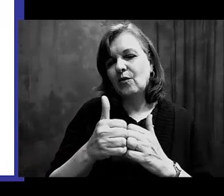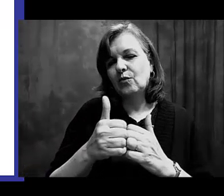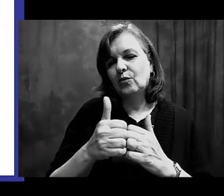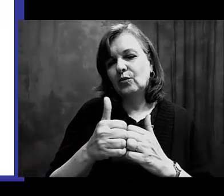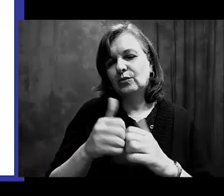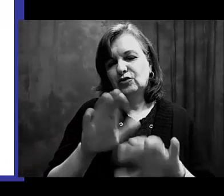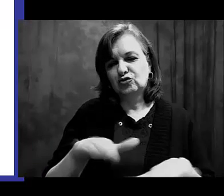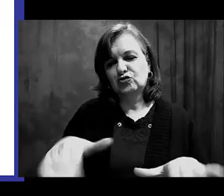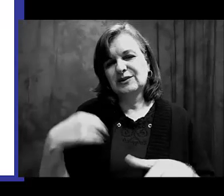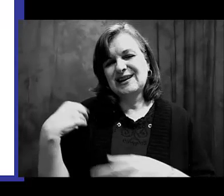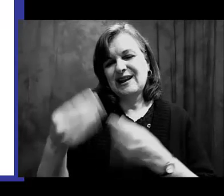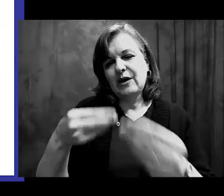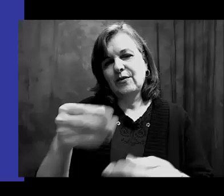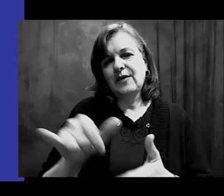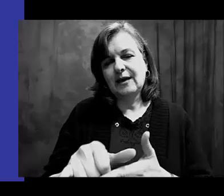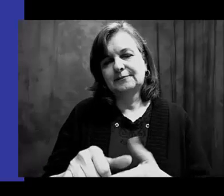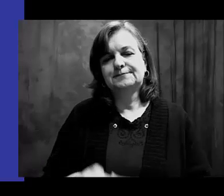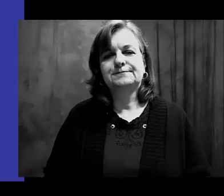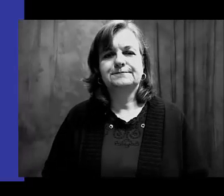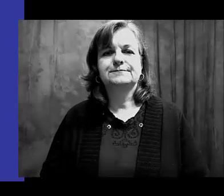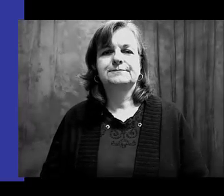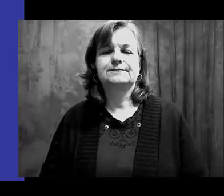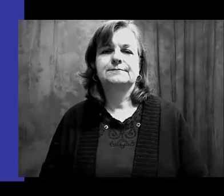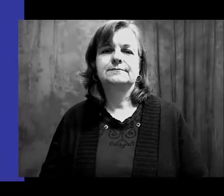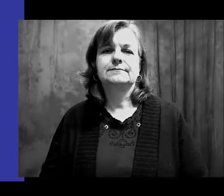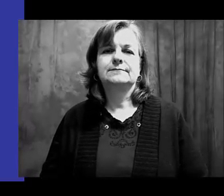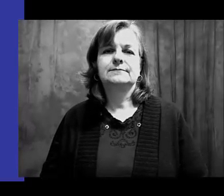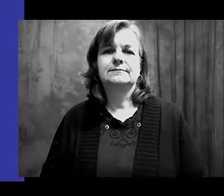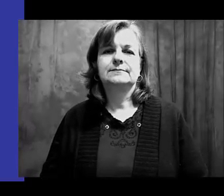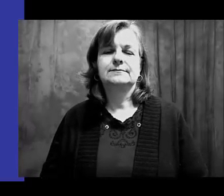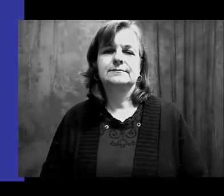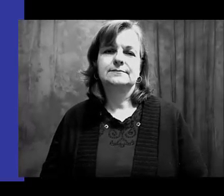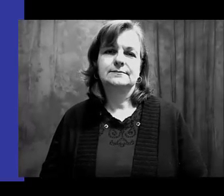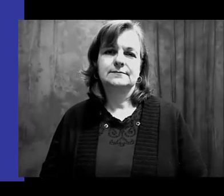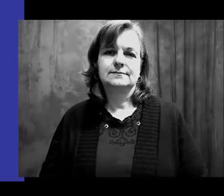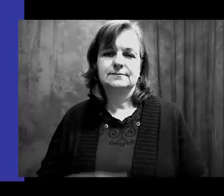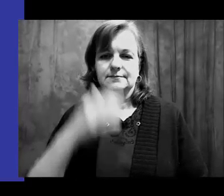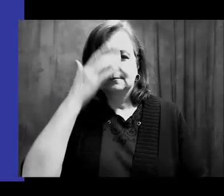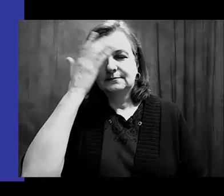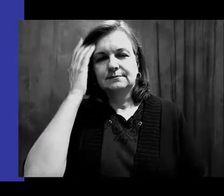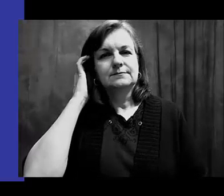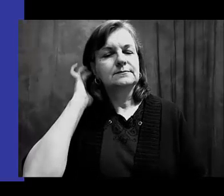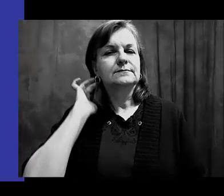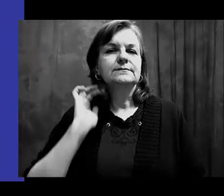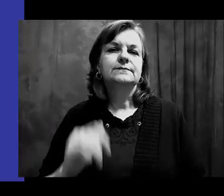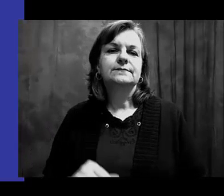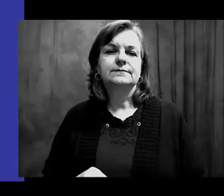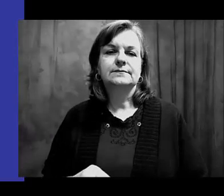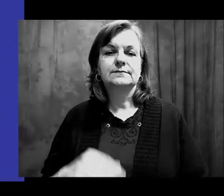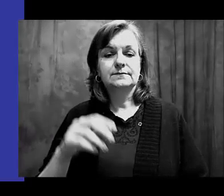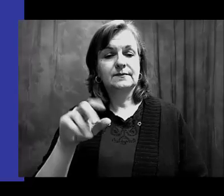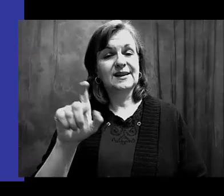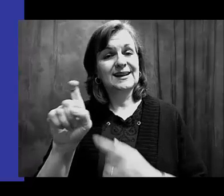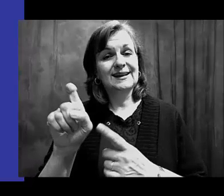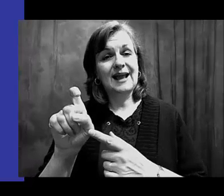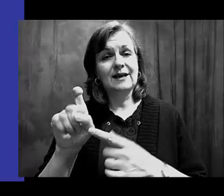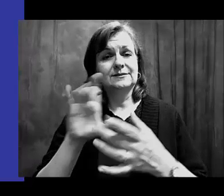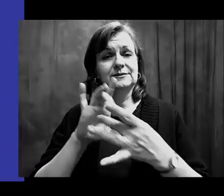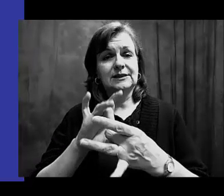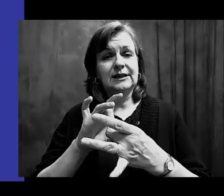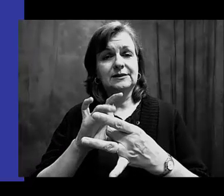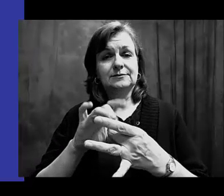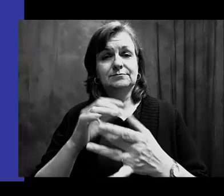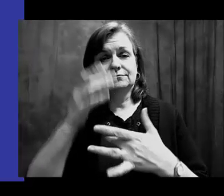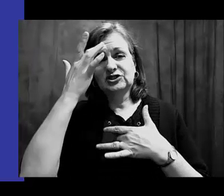that information is coming and going. But if we look at X-linked disorders in humans, one of the